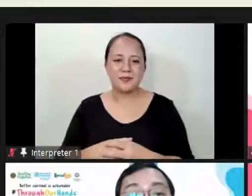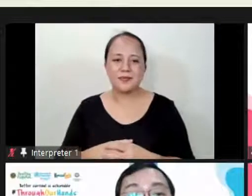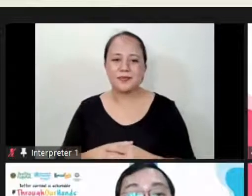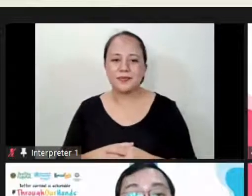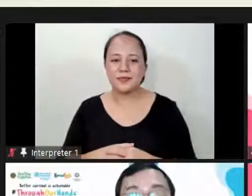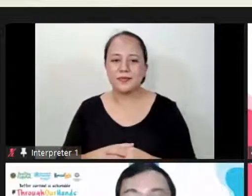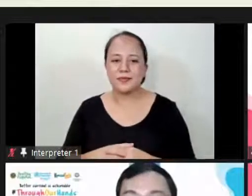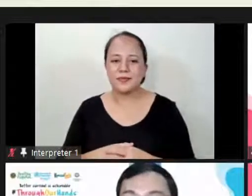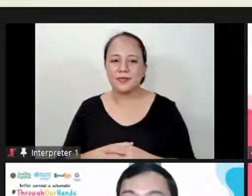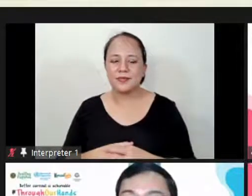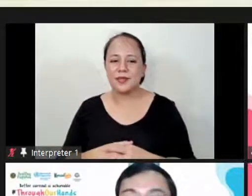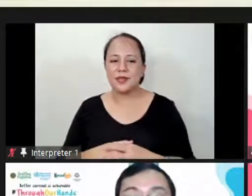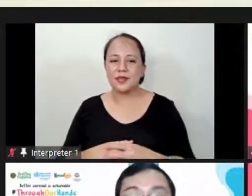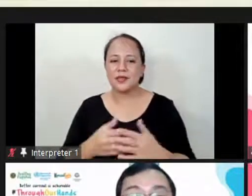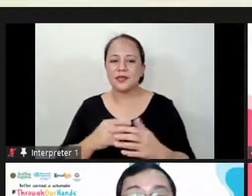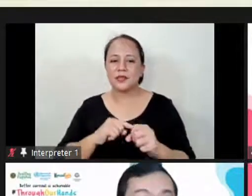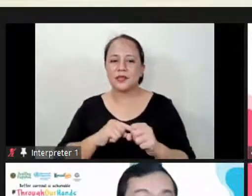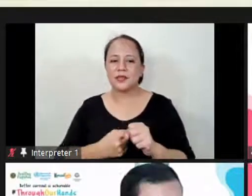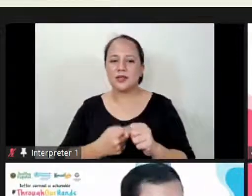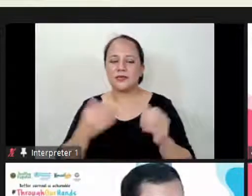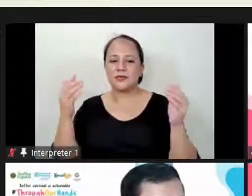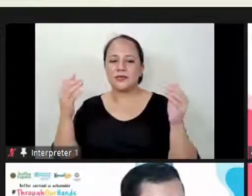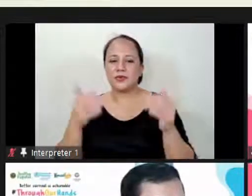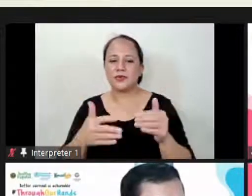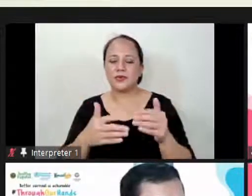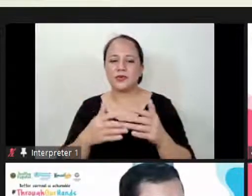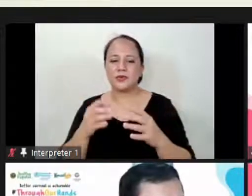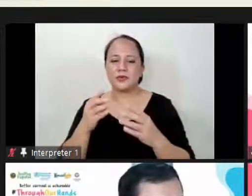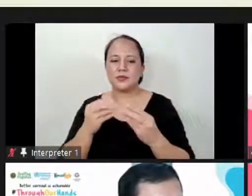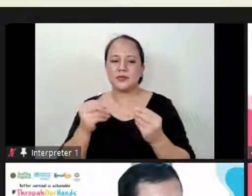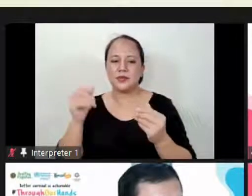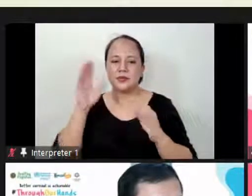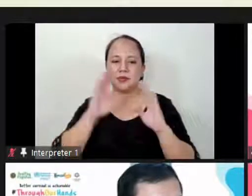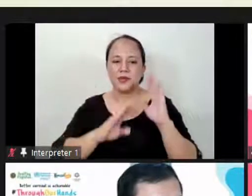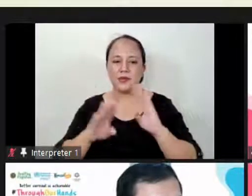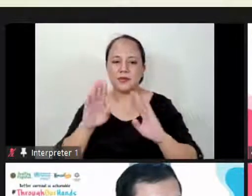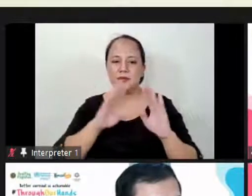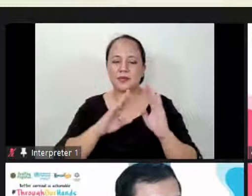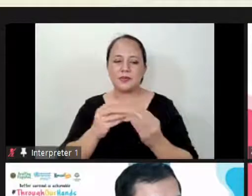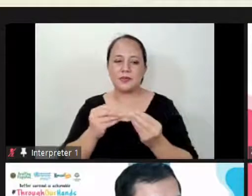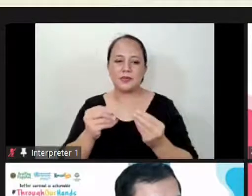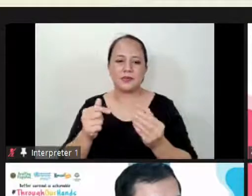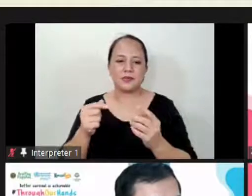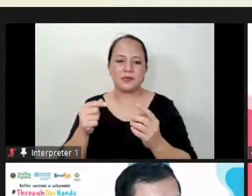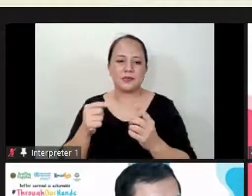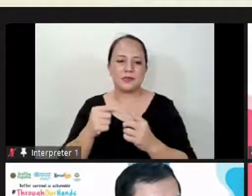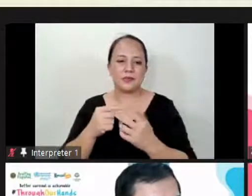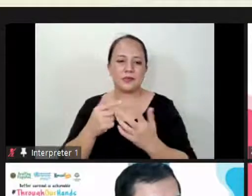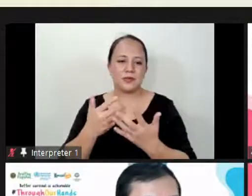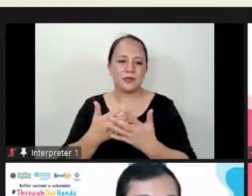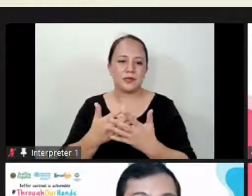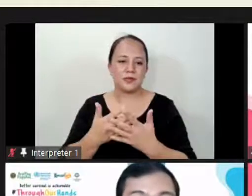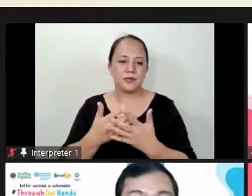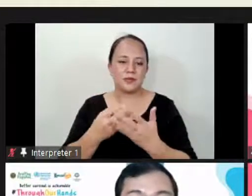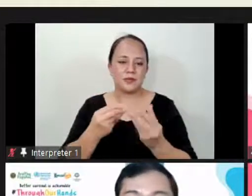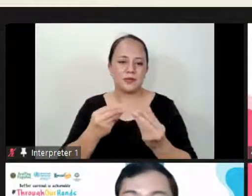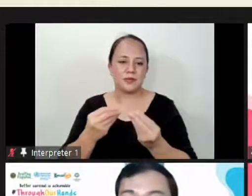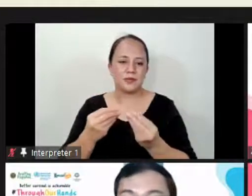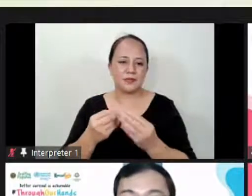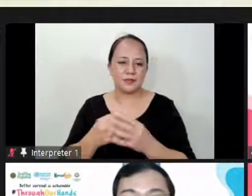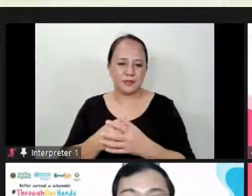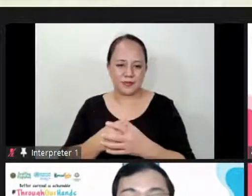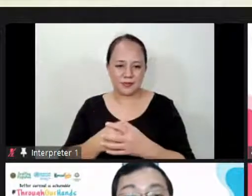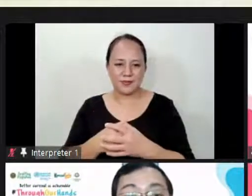The initial focus will be on 6 common cancers, namely acute lymphoblastic leukemia, Burkitt's lymphoma, Hodgkin's